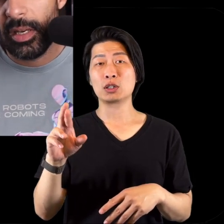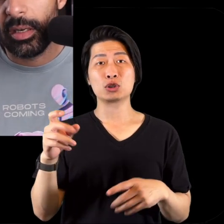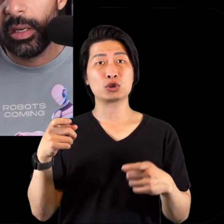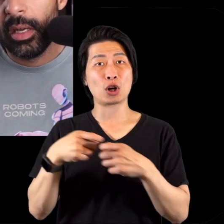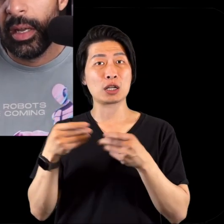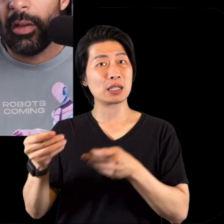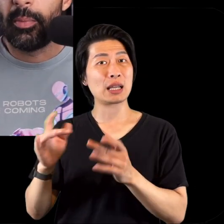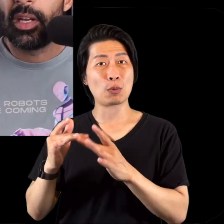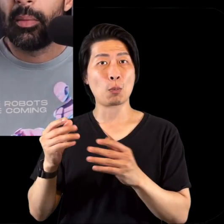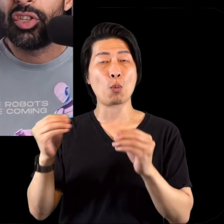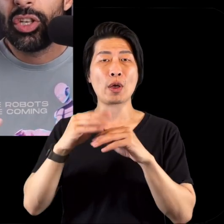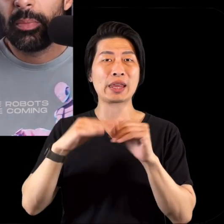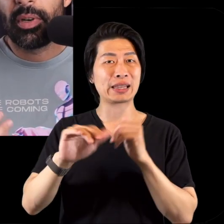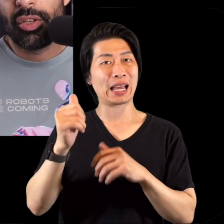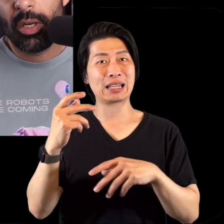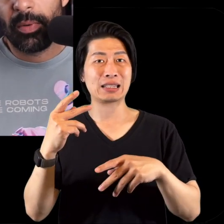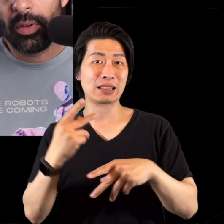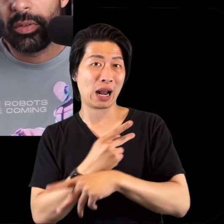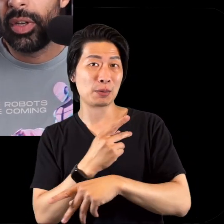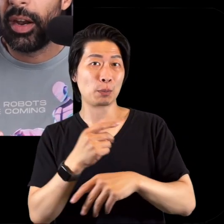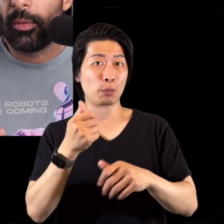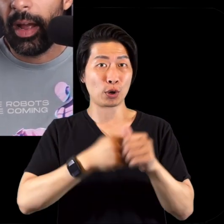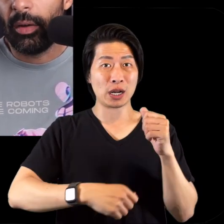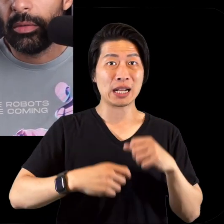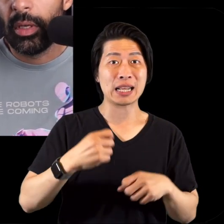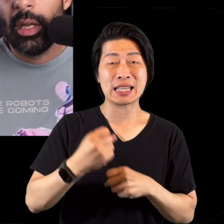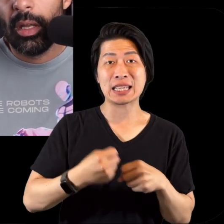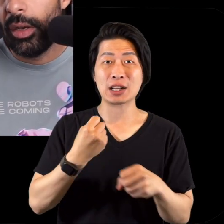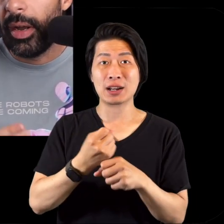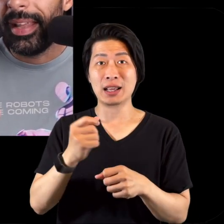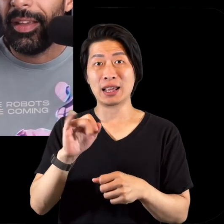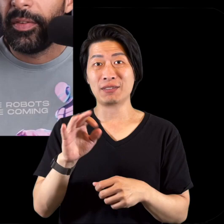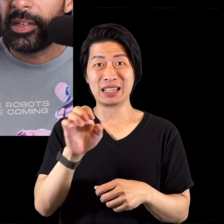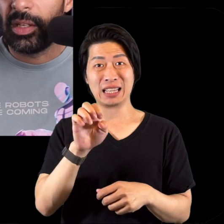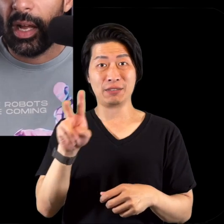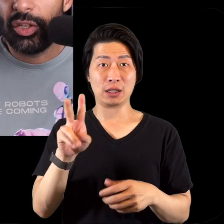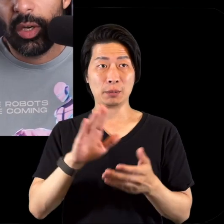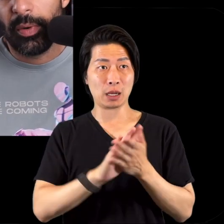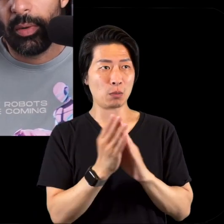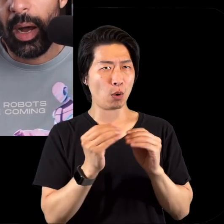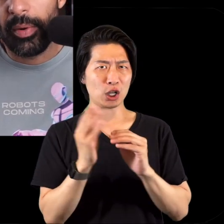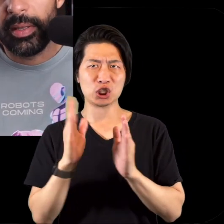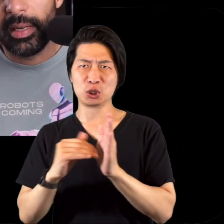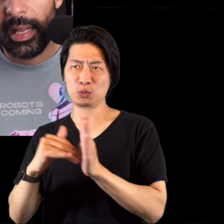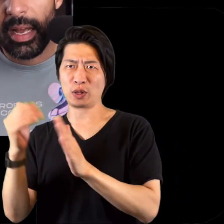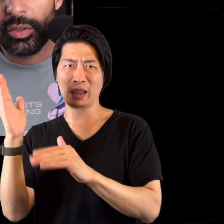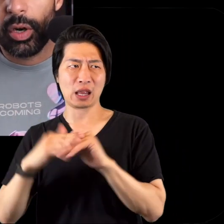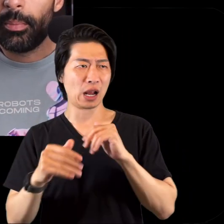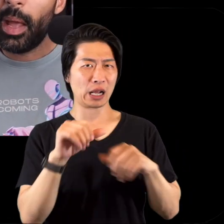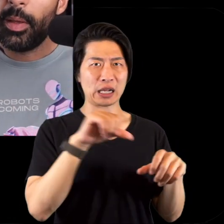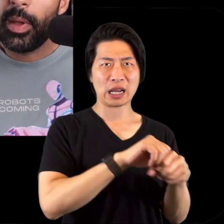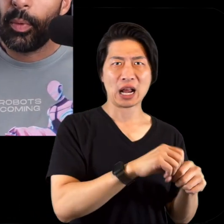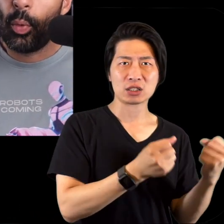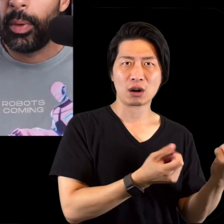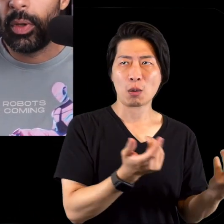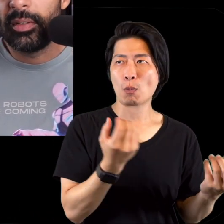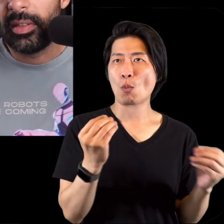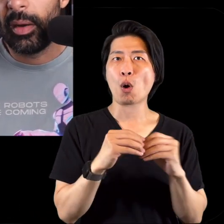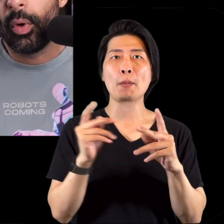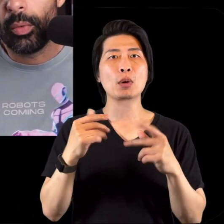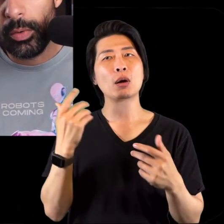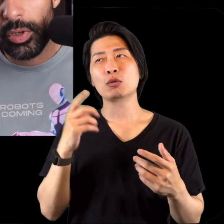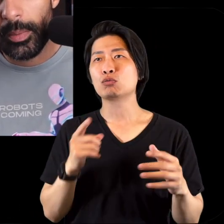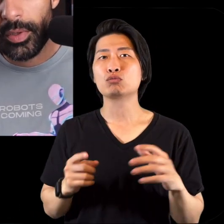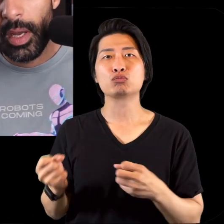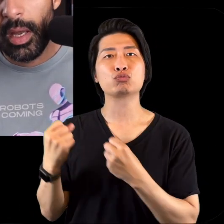times a year. If it becomes cheaper and cheaper to get around, an EV is a lot cheaper to operate than a gas car, maybe people will be willing to